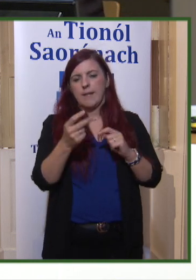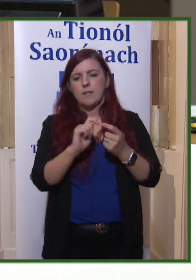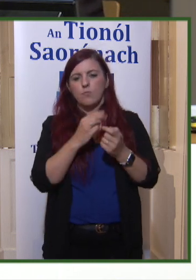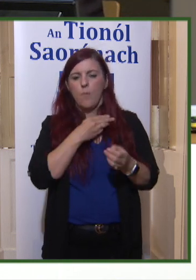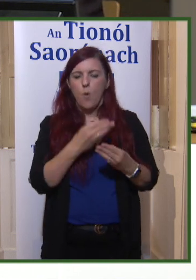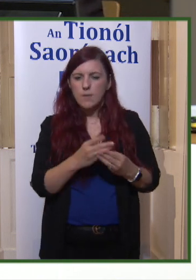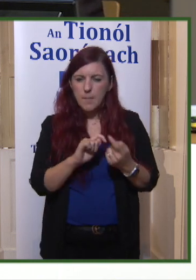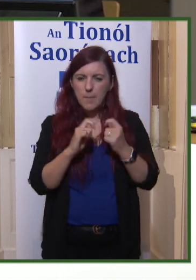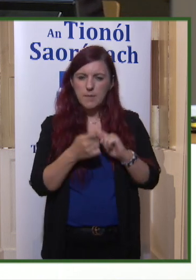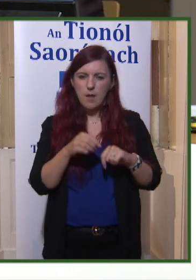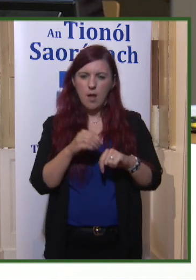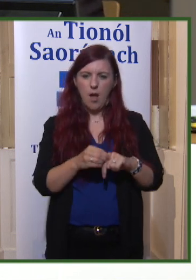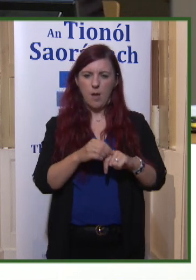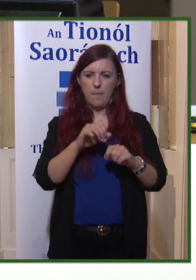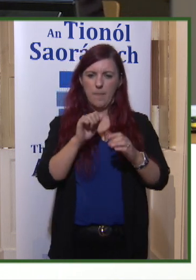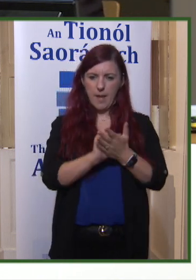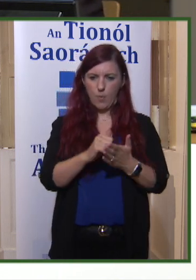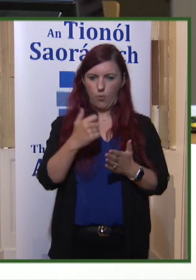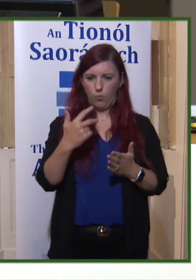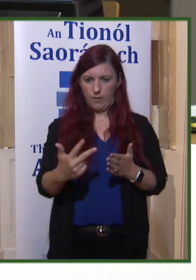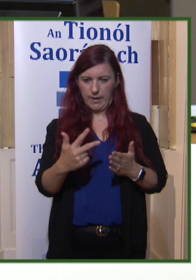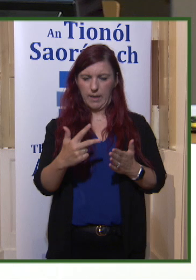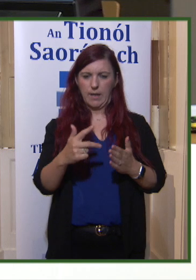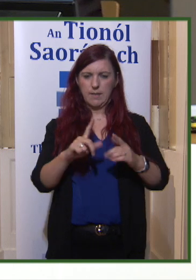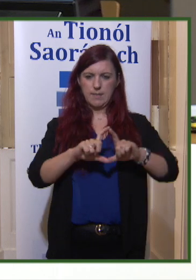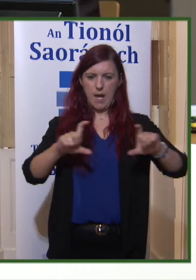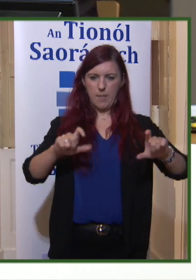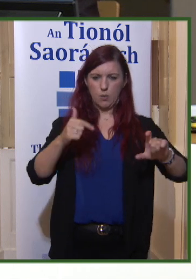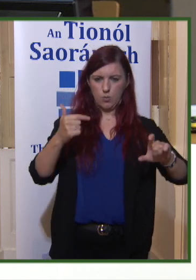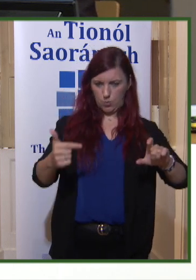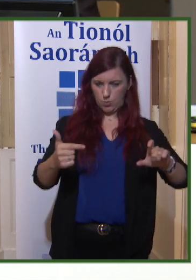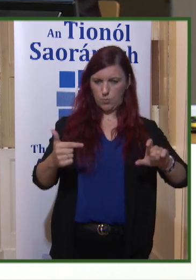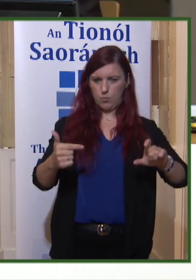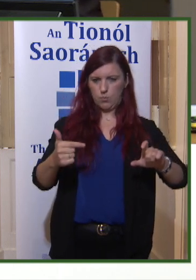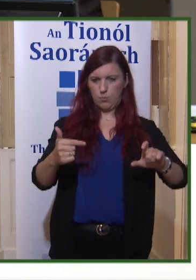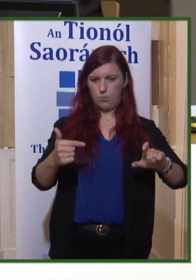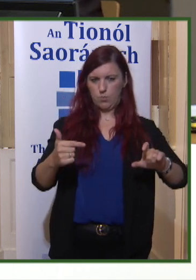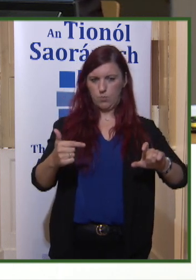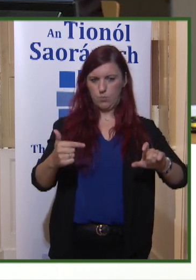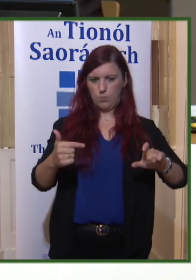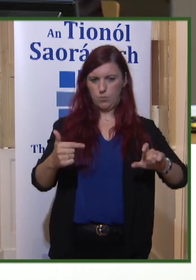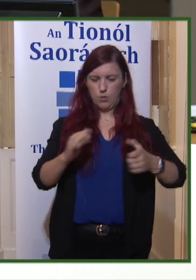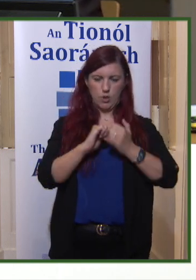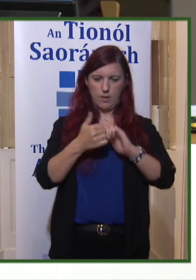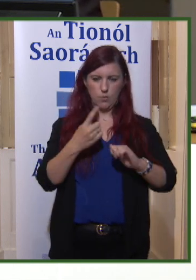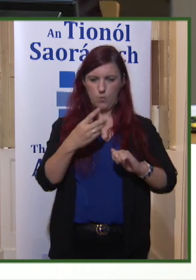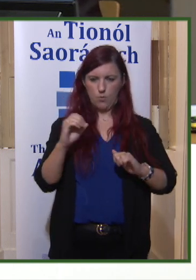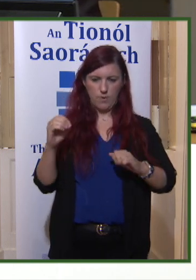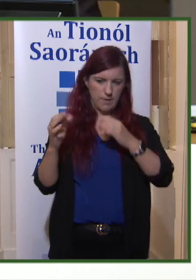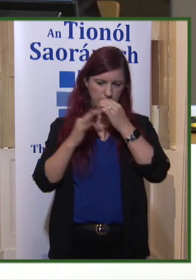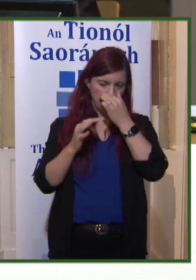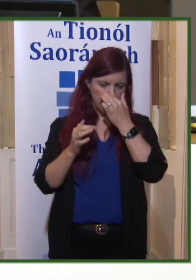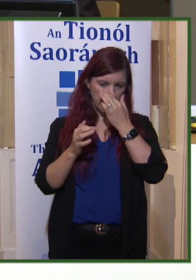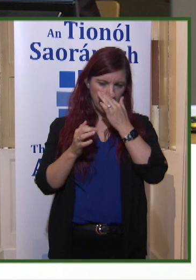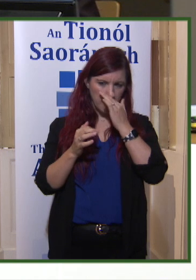proposed is that on ballot paper 3, table 2, gather 100. Okay, that's going to be appropriate statutory